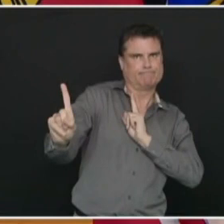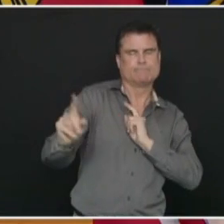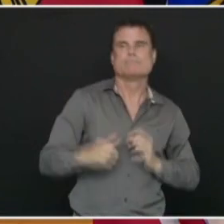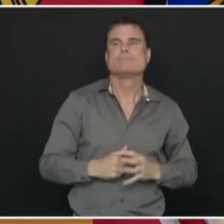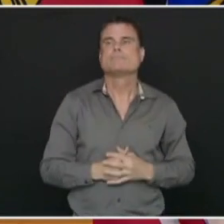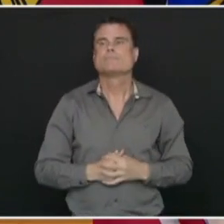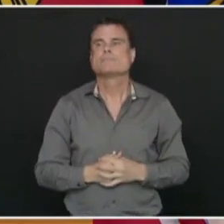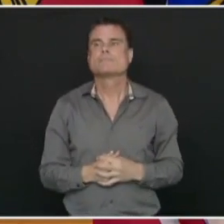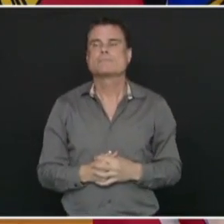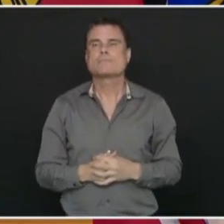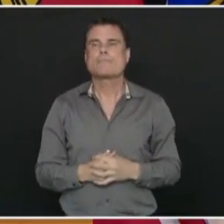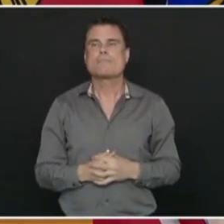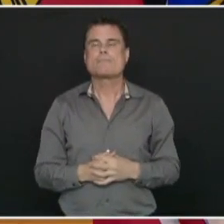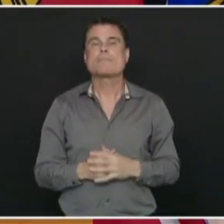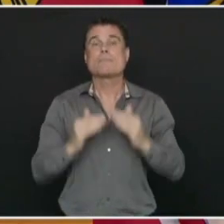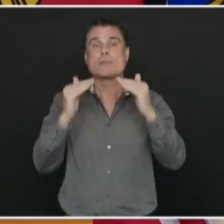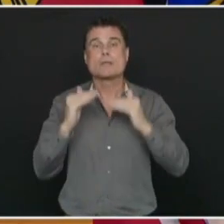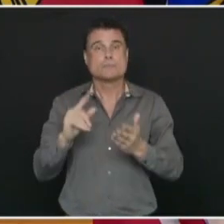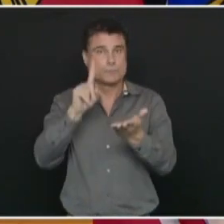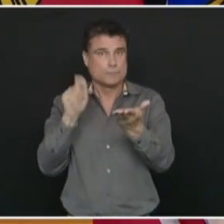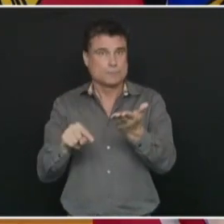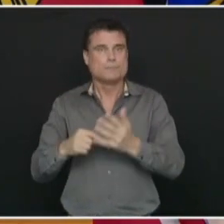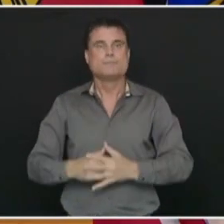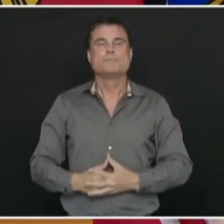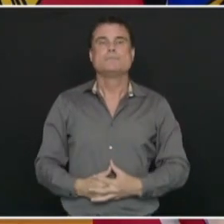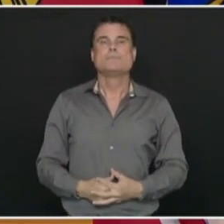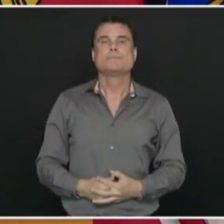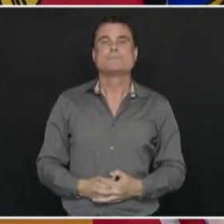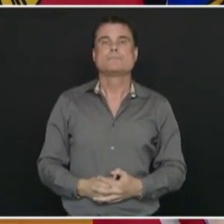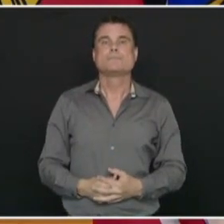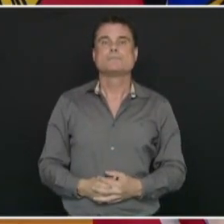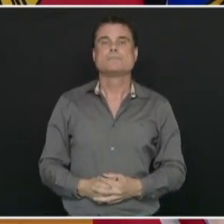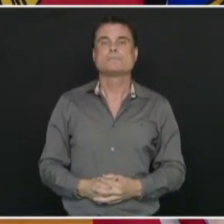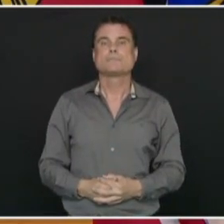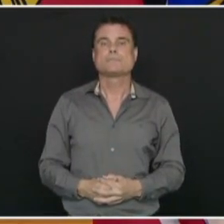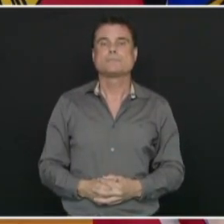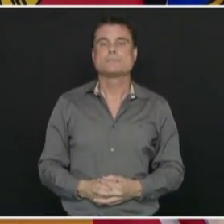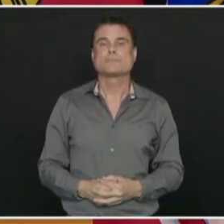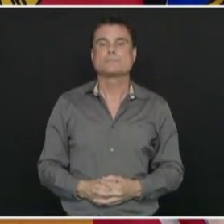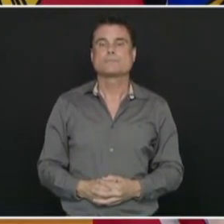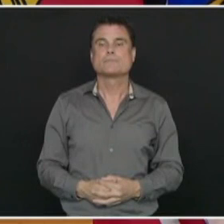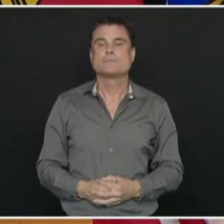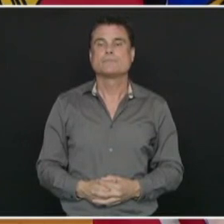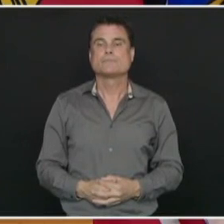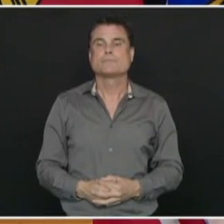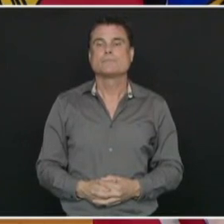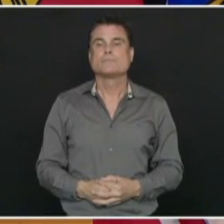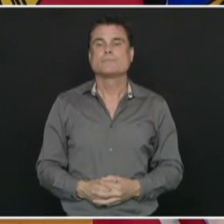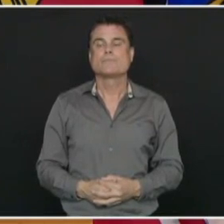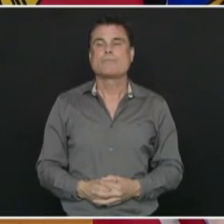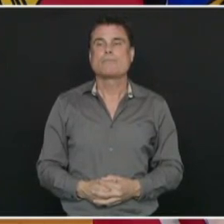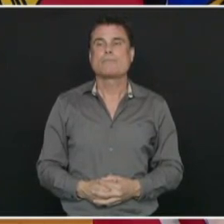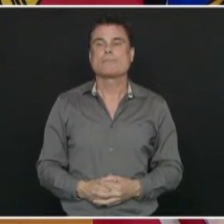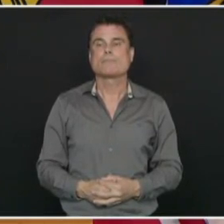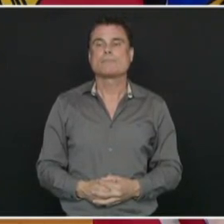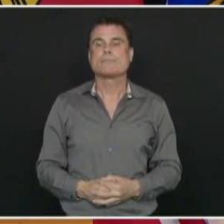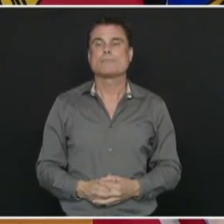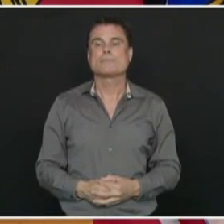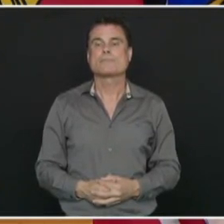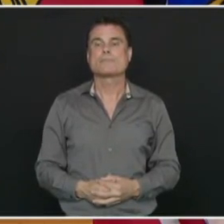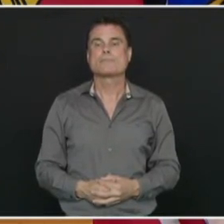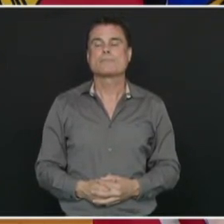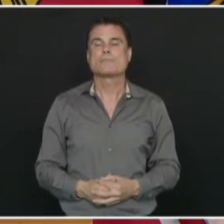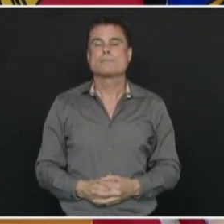when so many of them are being affected by this disease, and how challenging that is for us as healthcare workers to be